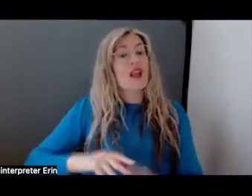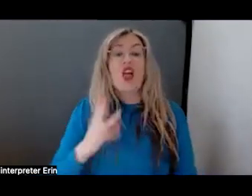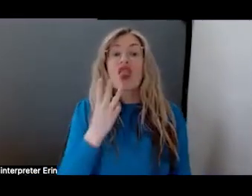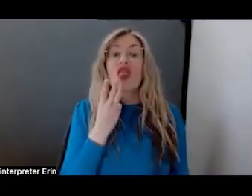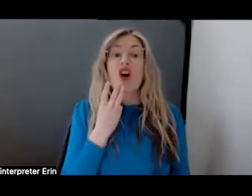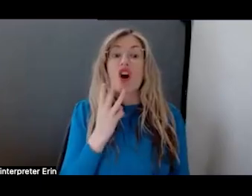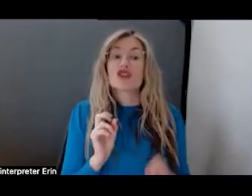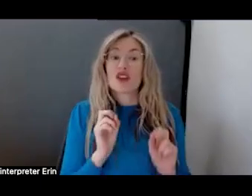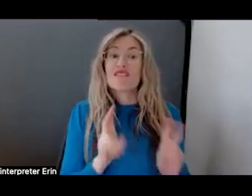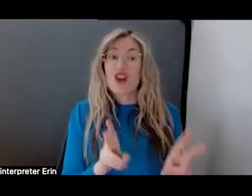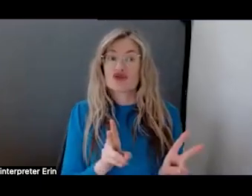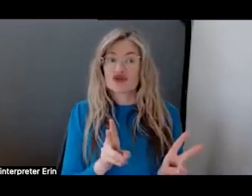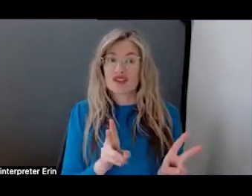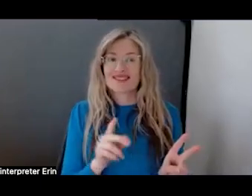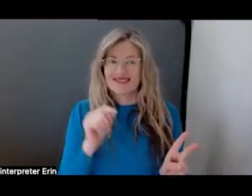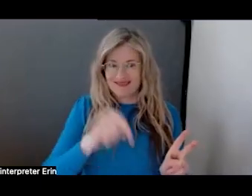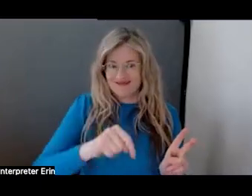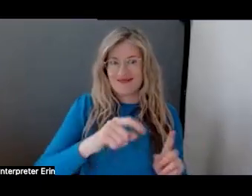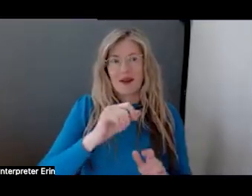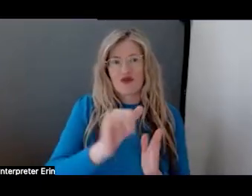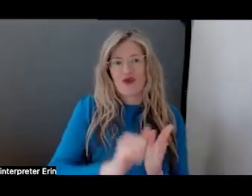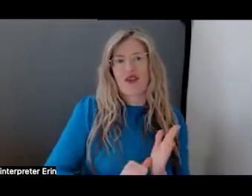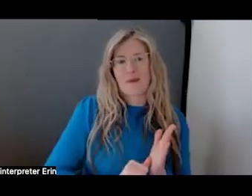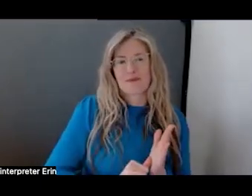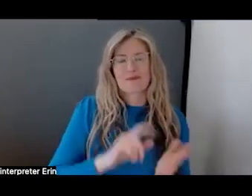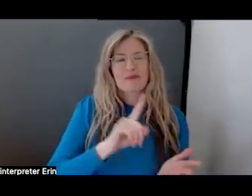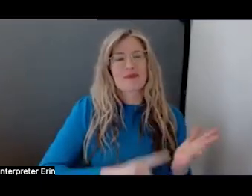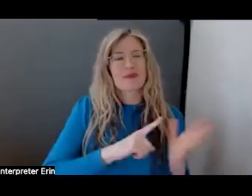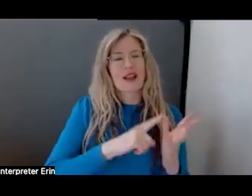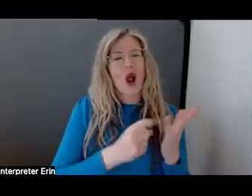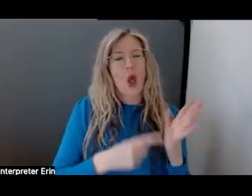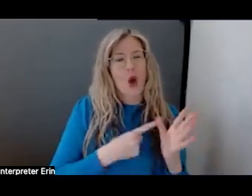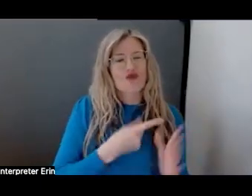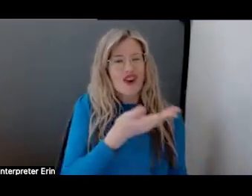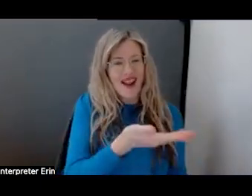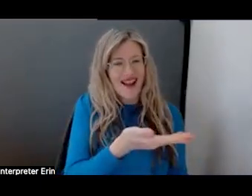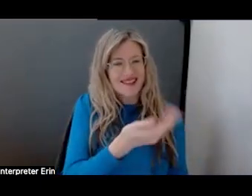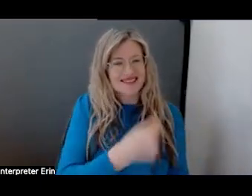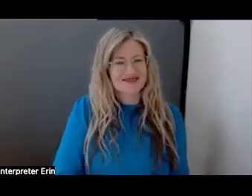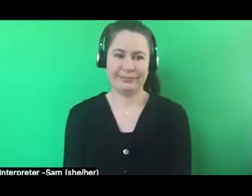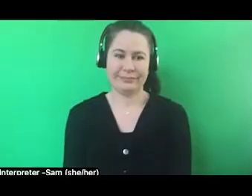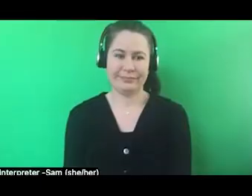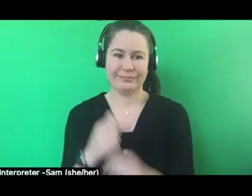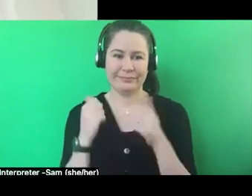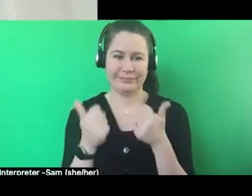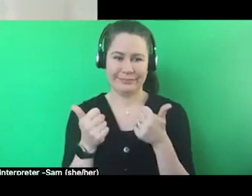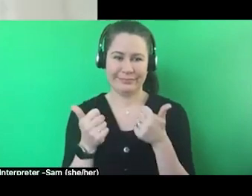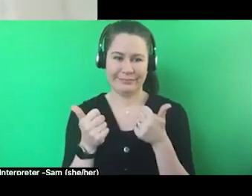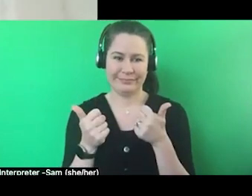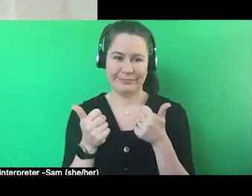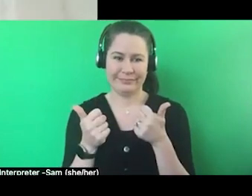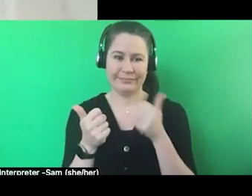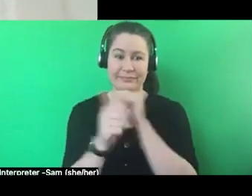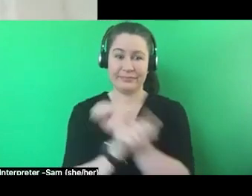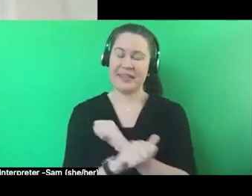of Stopgap. So Laura, you have the floor. Laura Jones. Hello there. Hi, I'm Laura Jones.